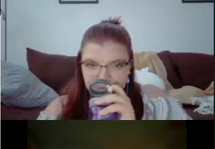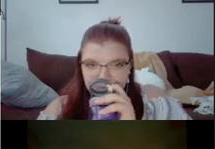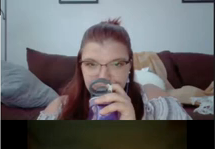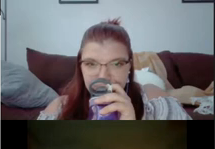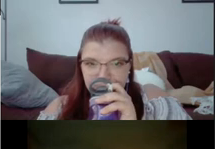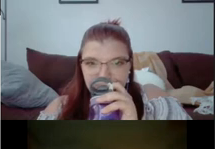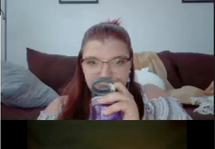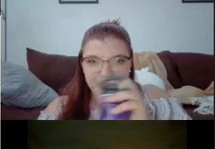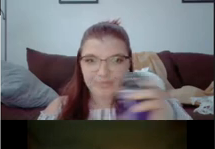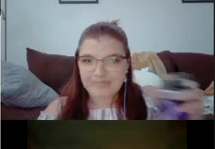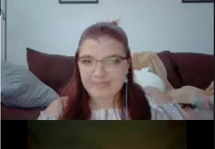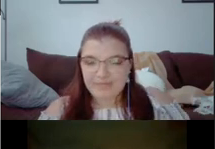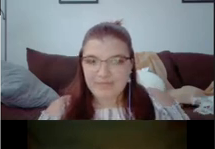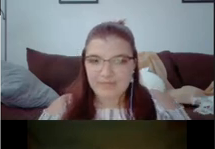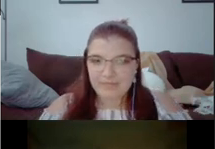out.